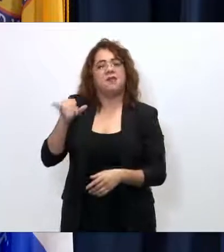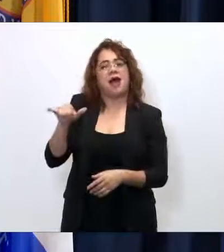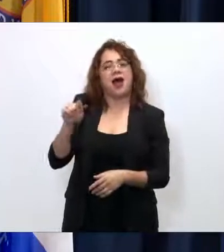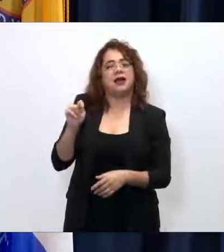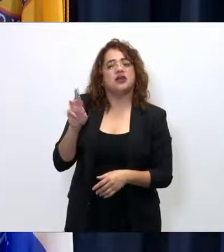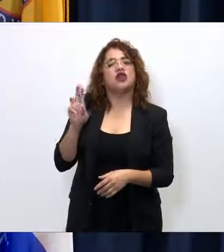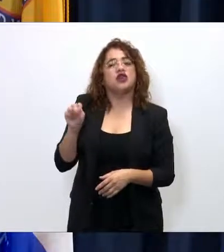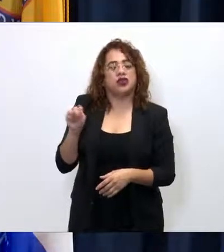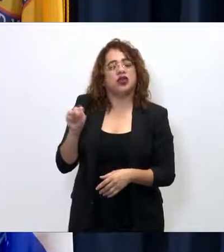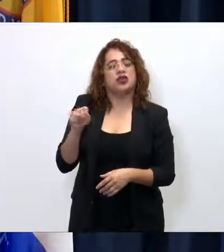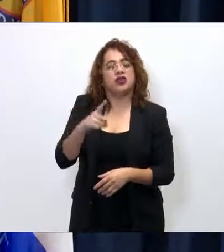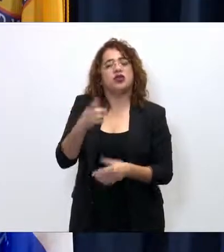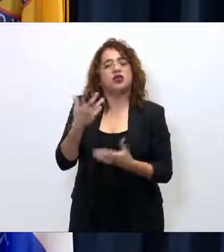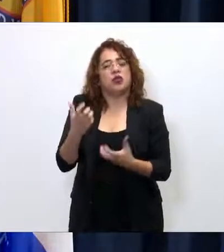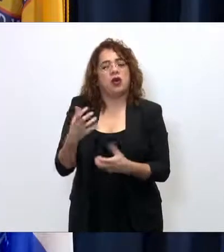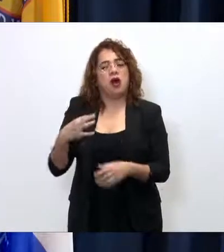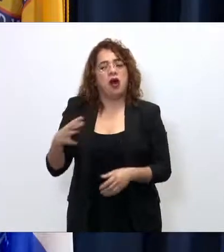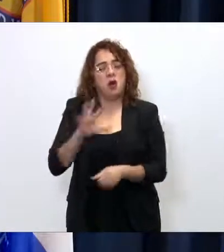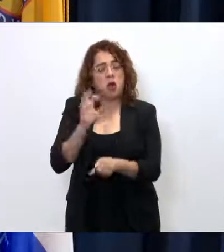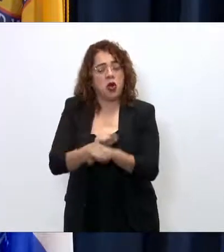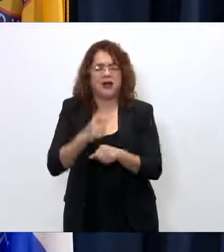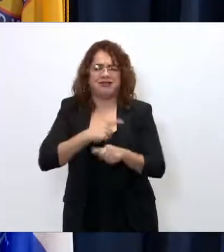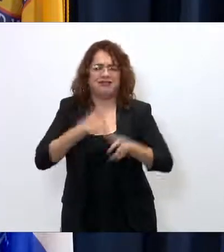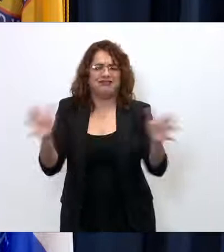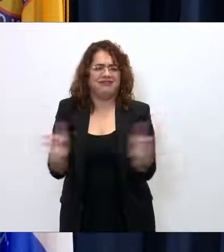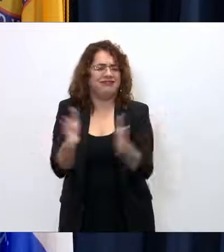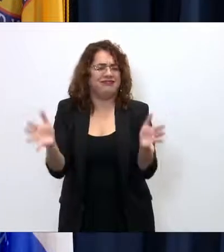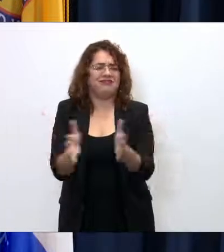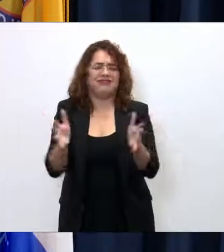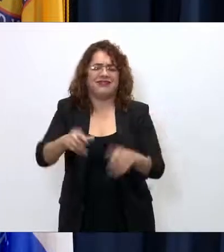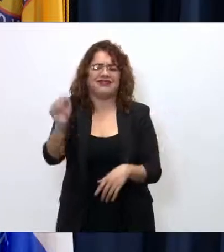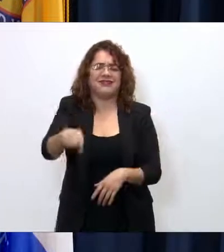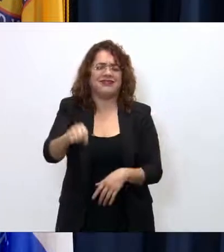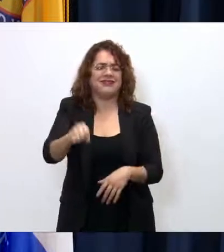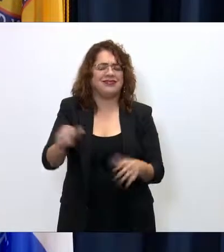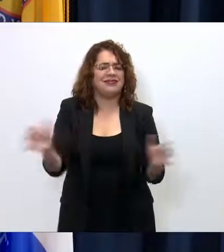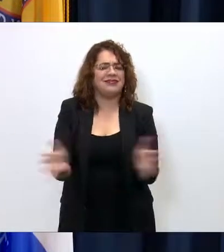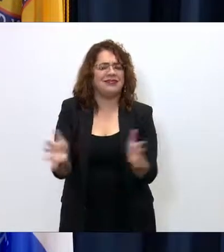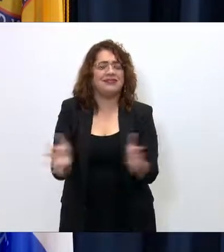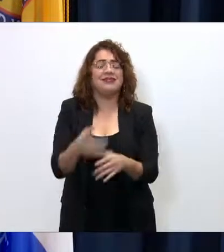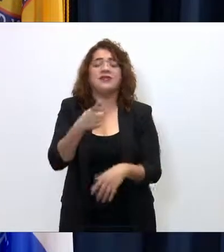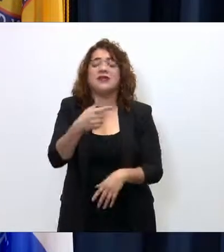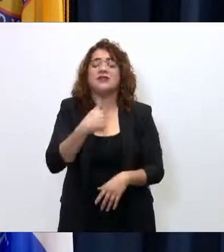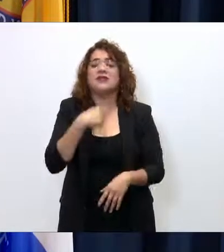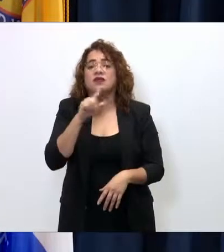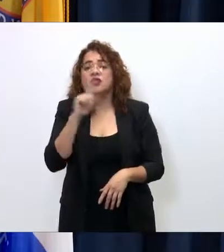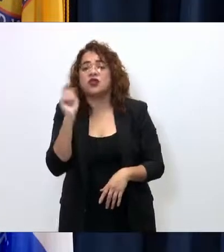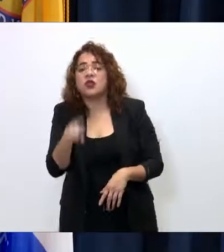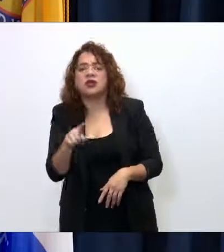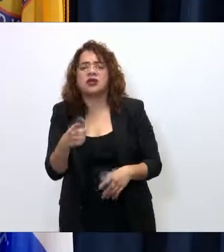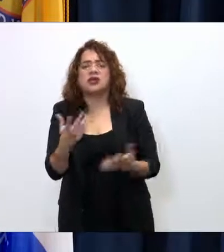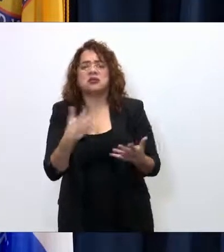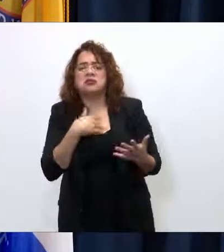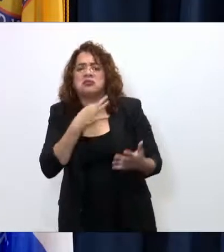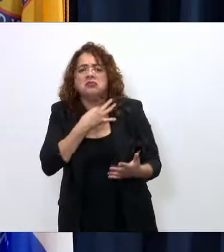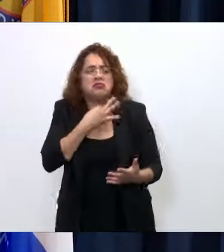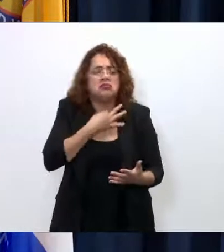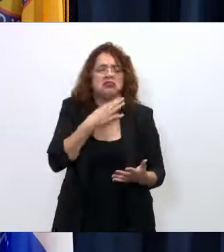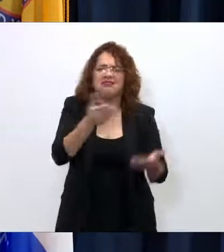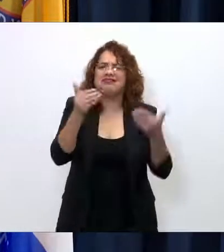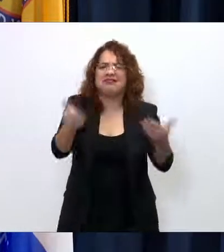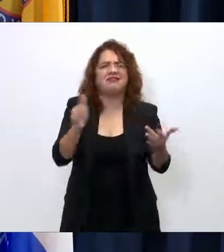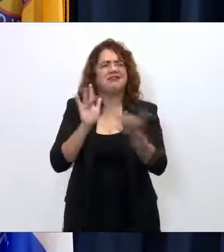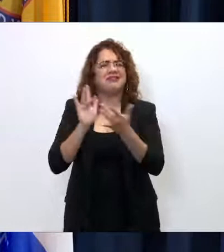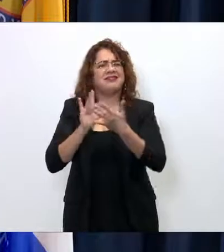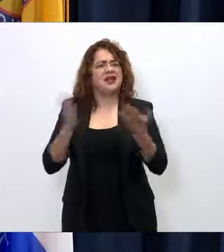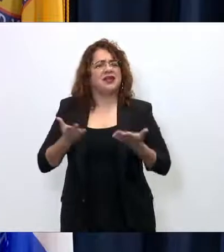get an appointment, we encourage folks to do that. Please do so today. And if you have a question, you can also continue to call or contact the Long Beach